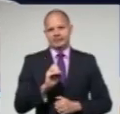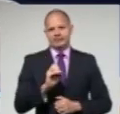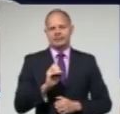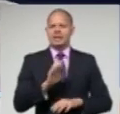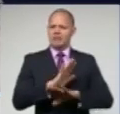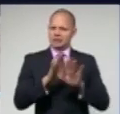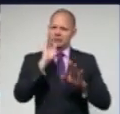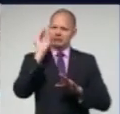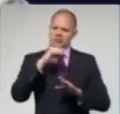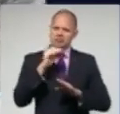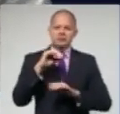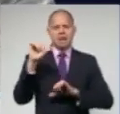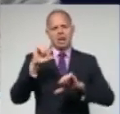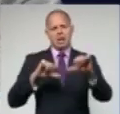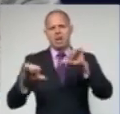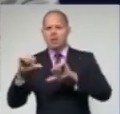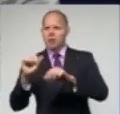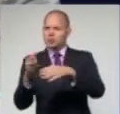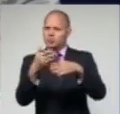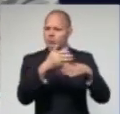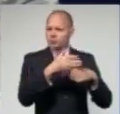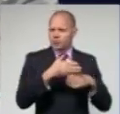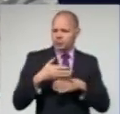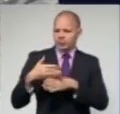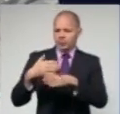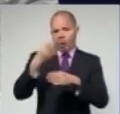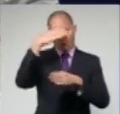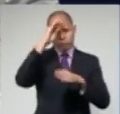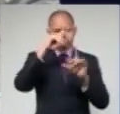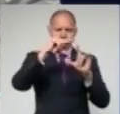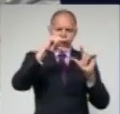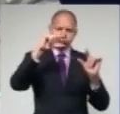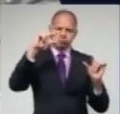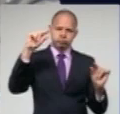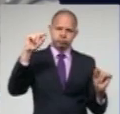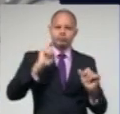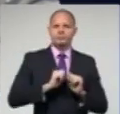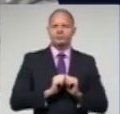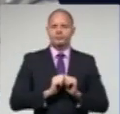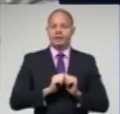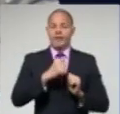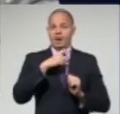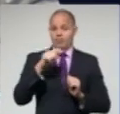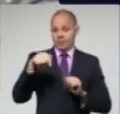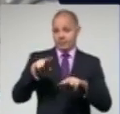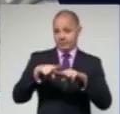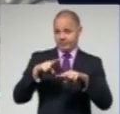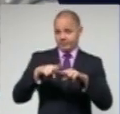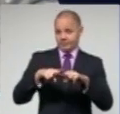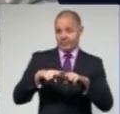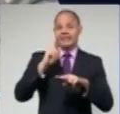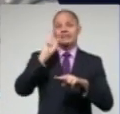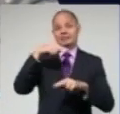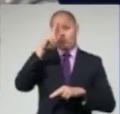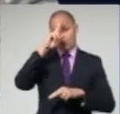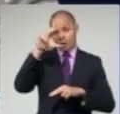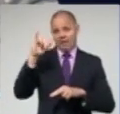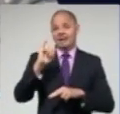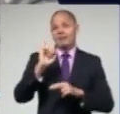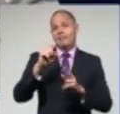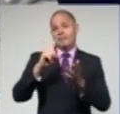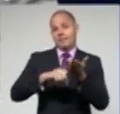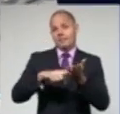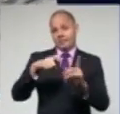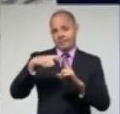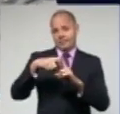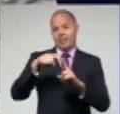and 275 in Santiago de Cuba's. 532 samples were processed in the Genetic Engineering and